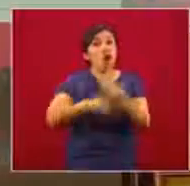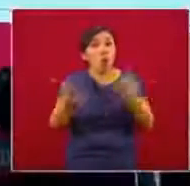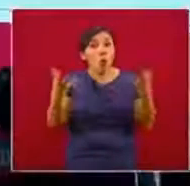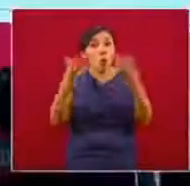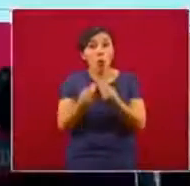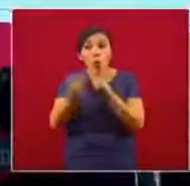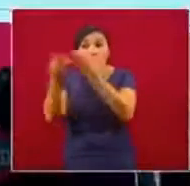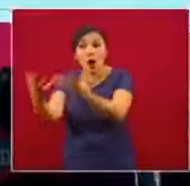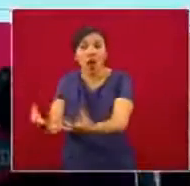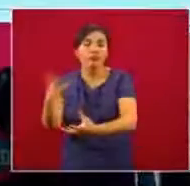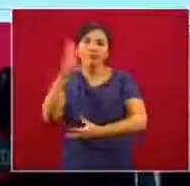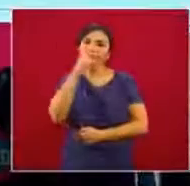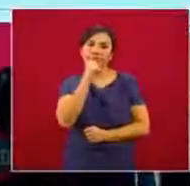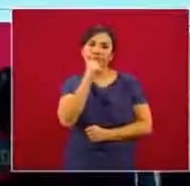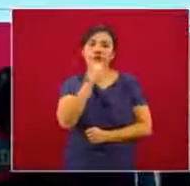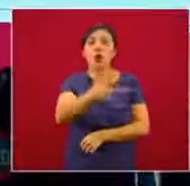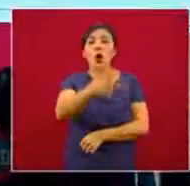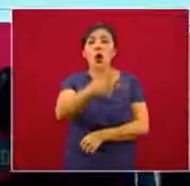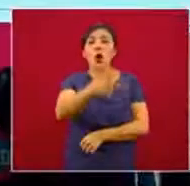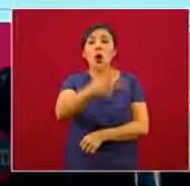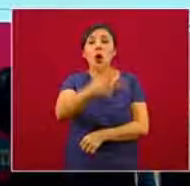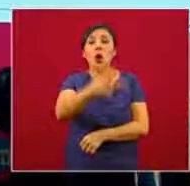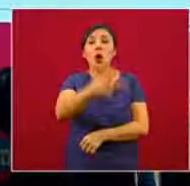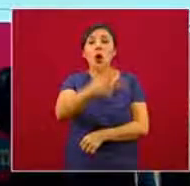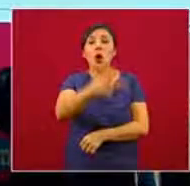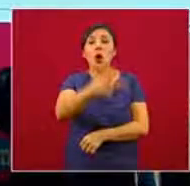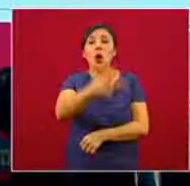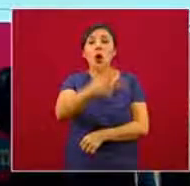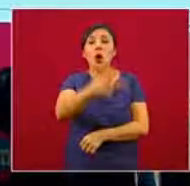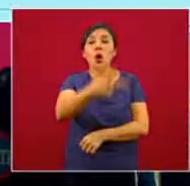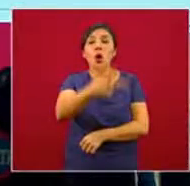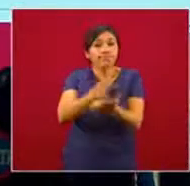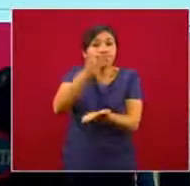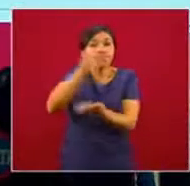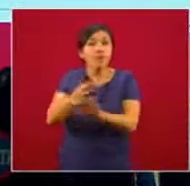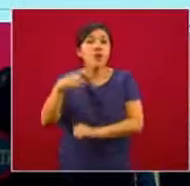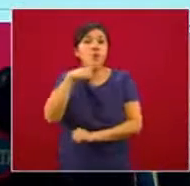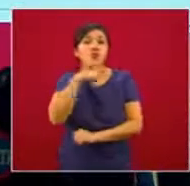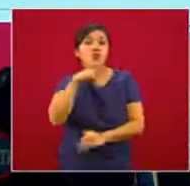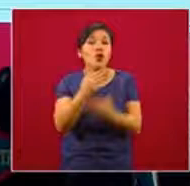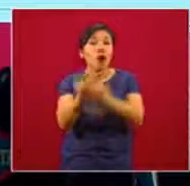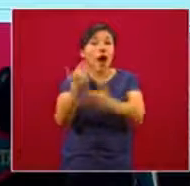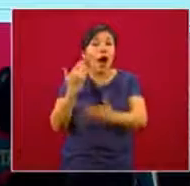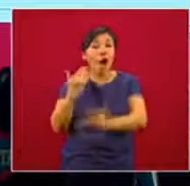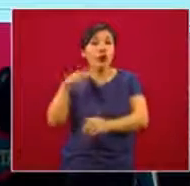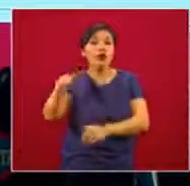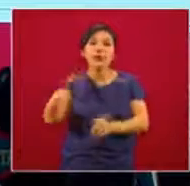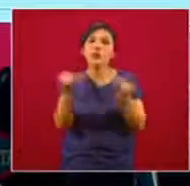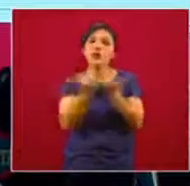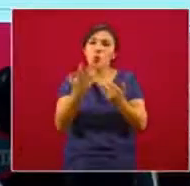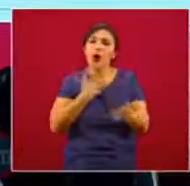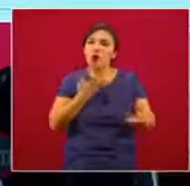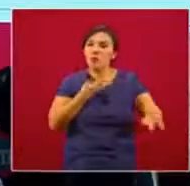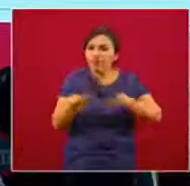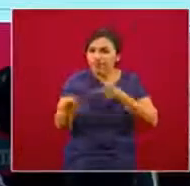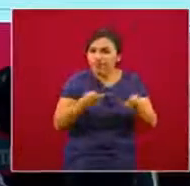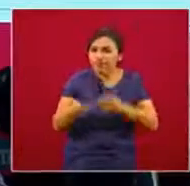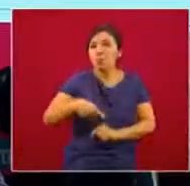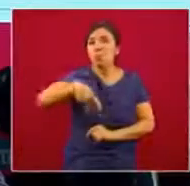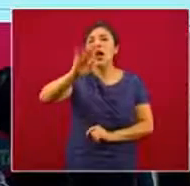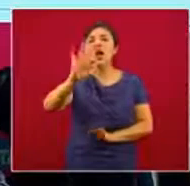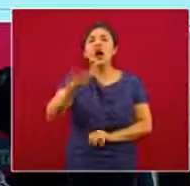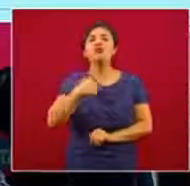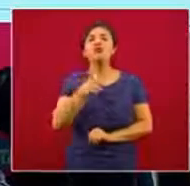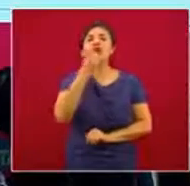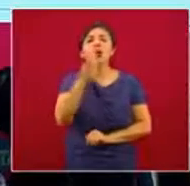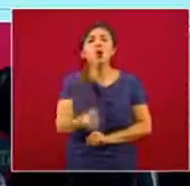the outdoors while the others are in the classrooms, not to get them all together. And eight would be early